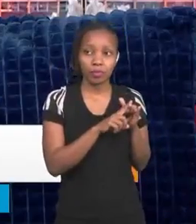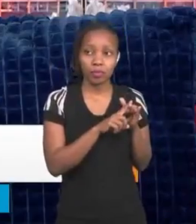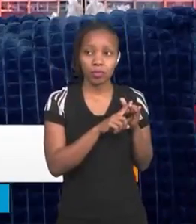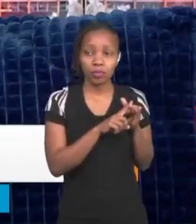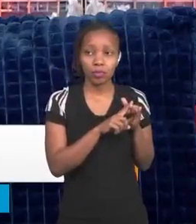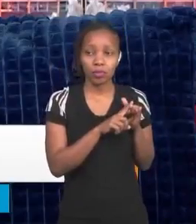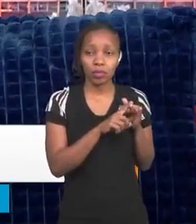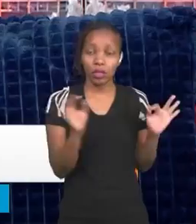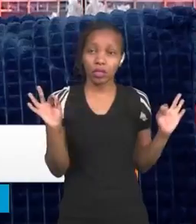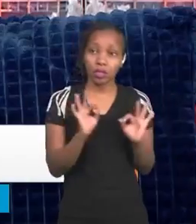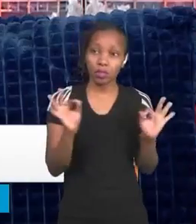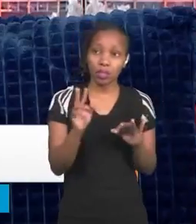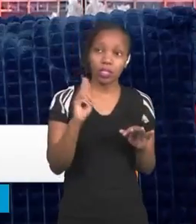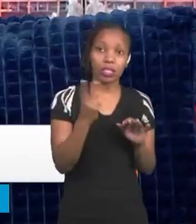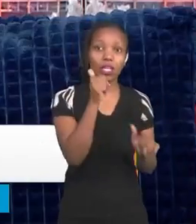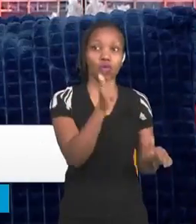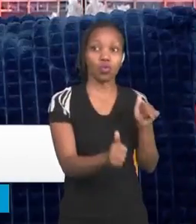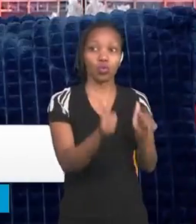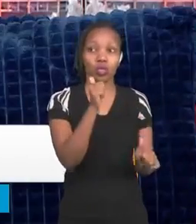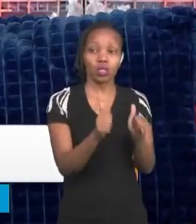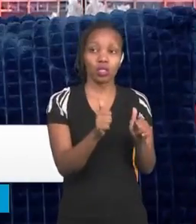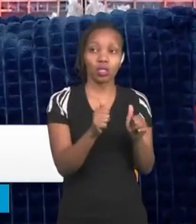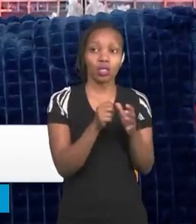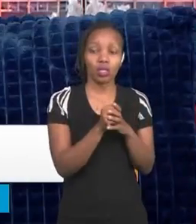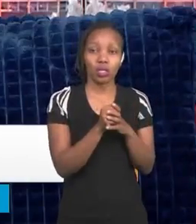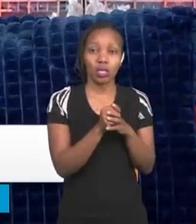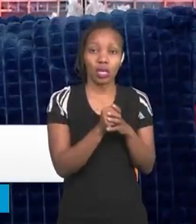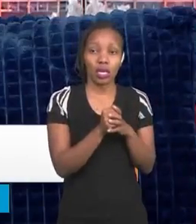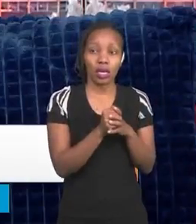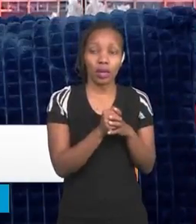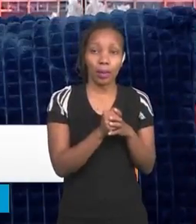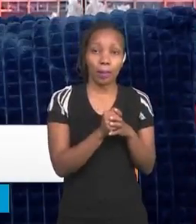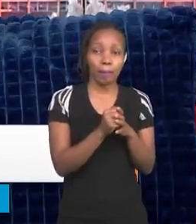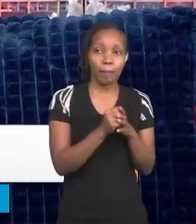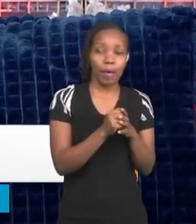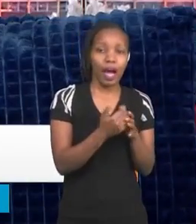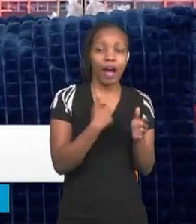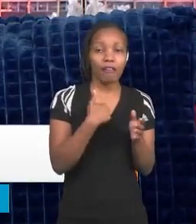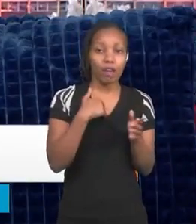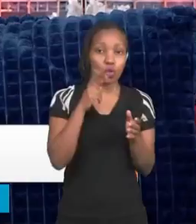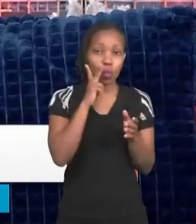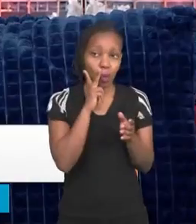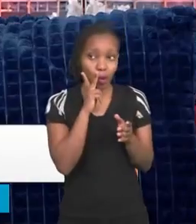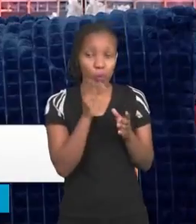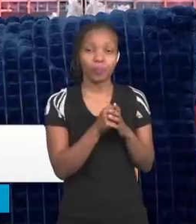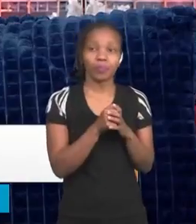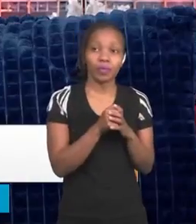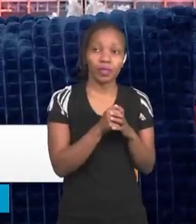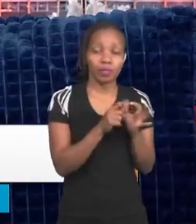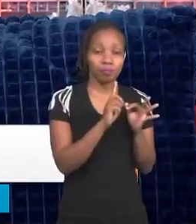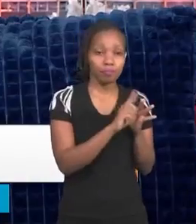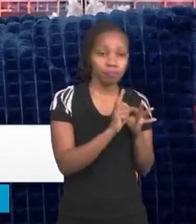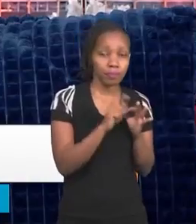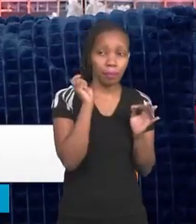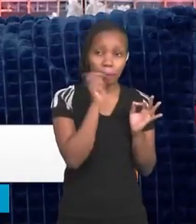You may be surprised that the second one is actually prescription drugs. Wow. Before we get to tobacco, and then we have